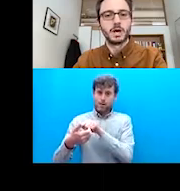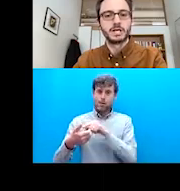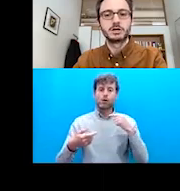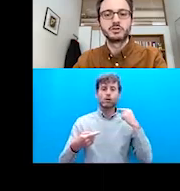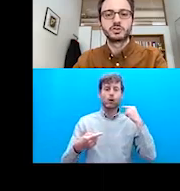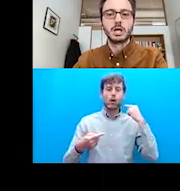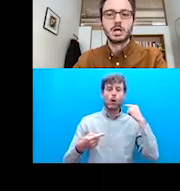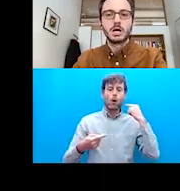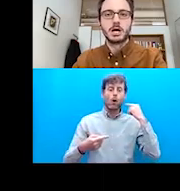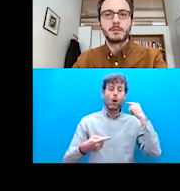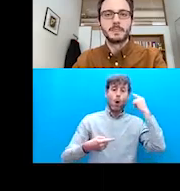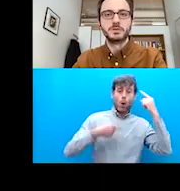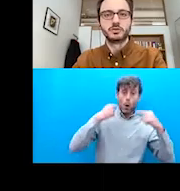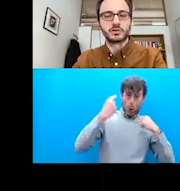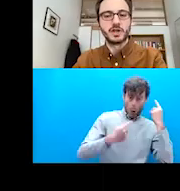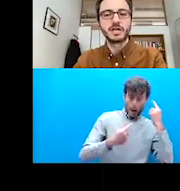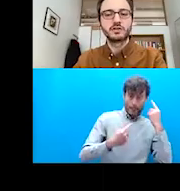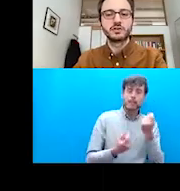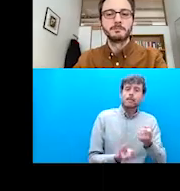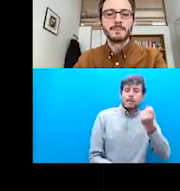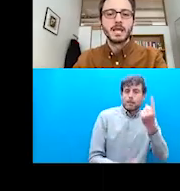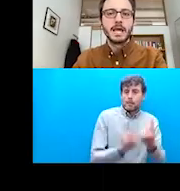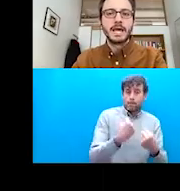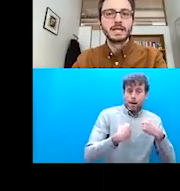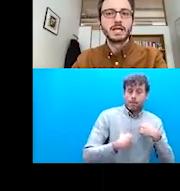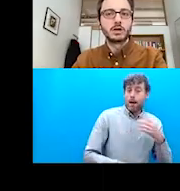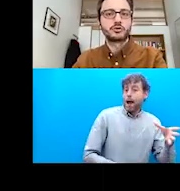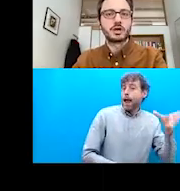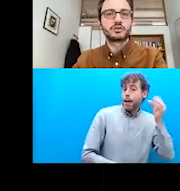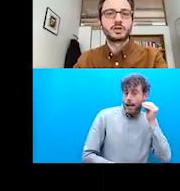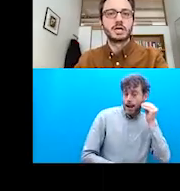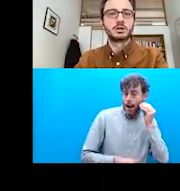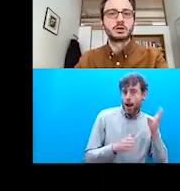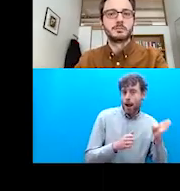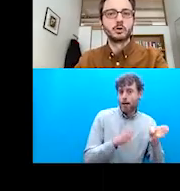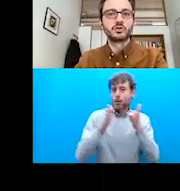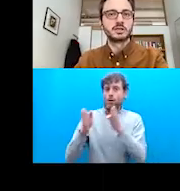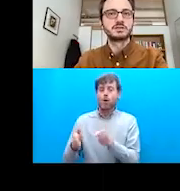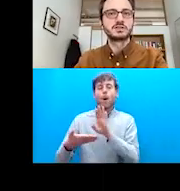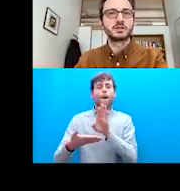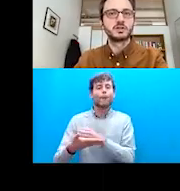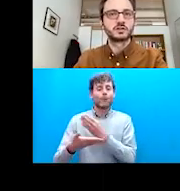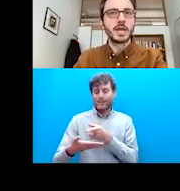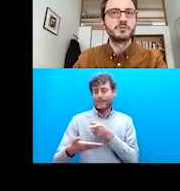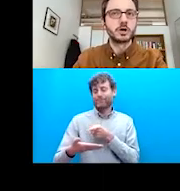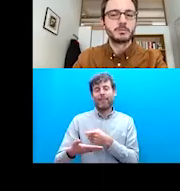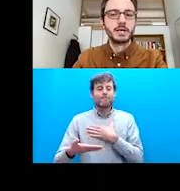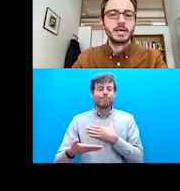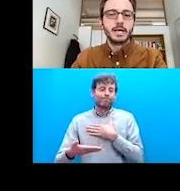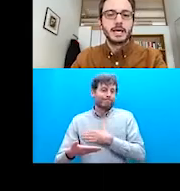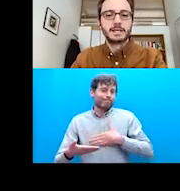something one hears. Music is nice. And in contrast, in composed sentences, the same